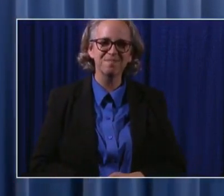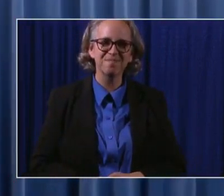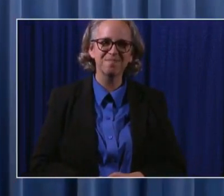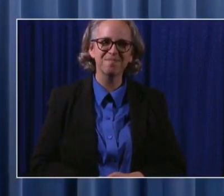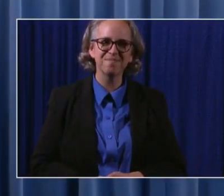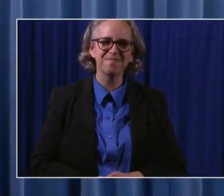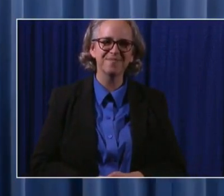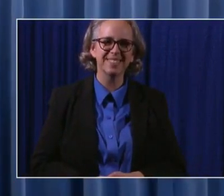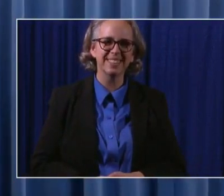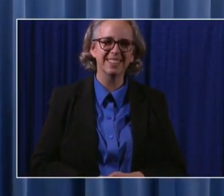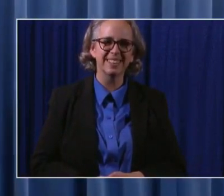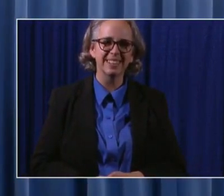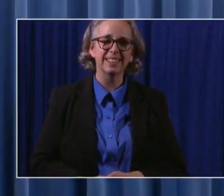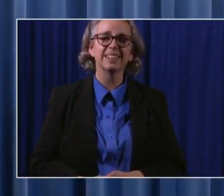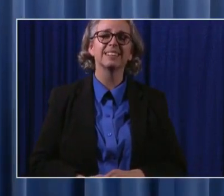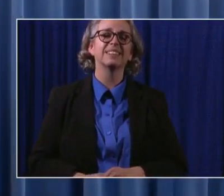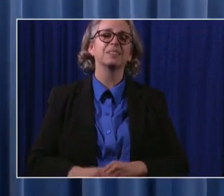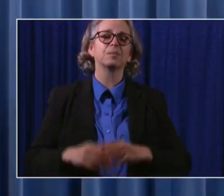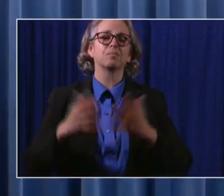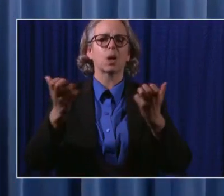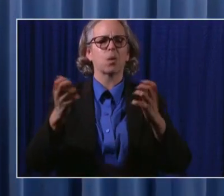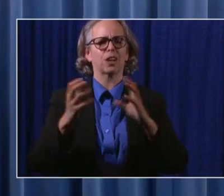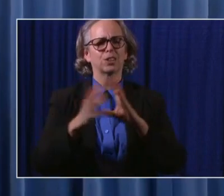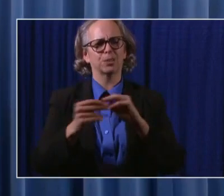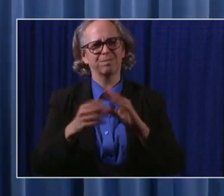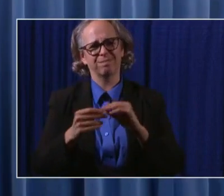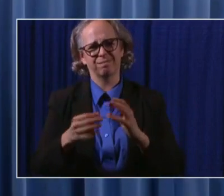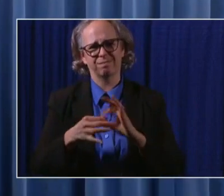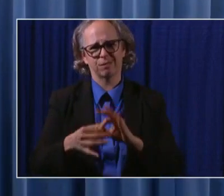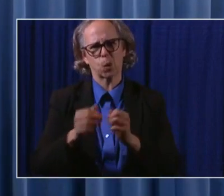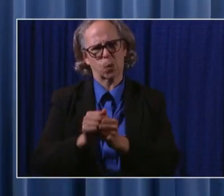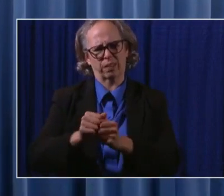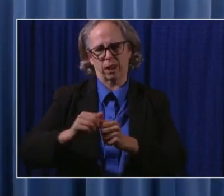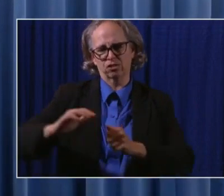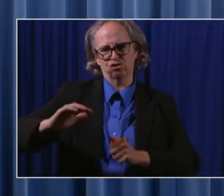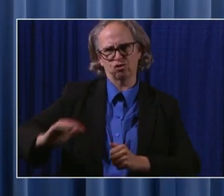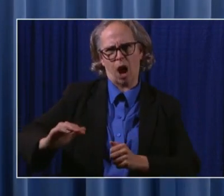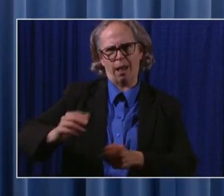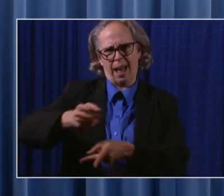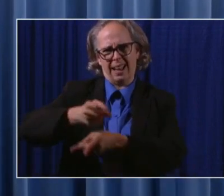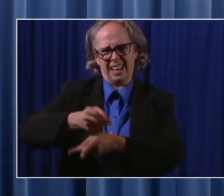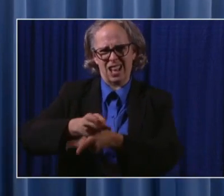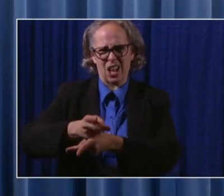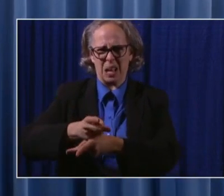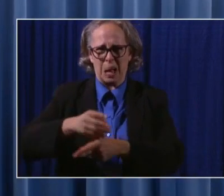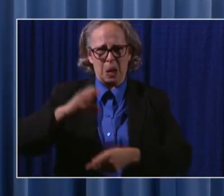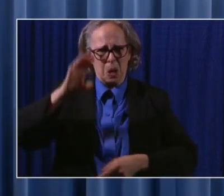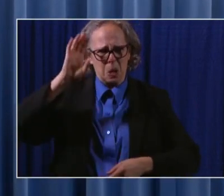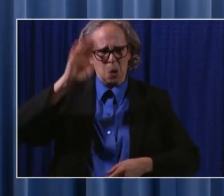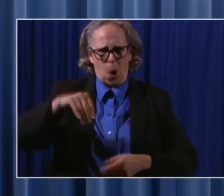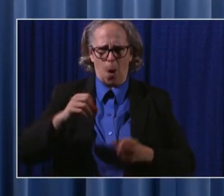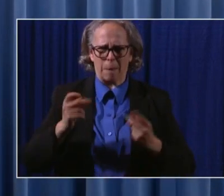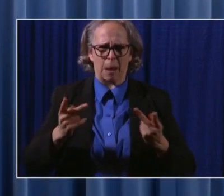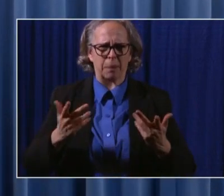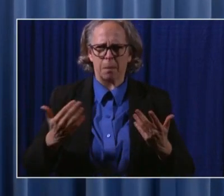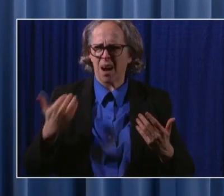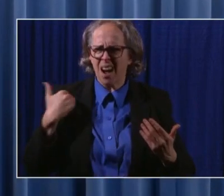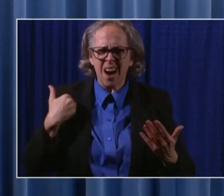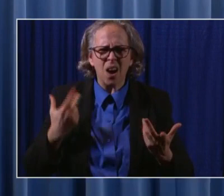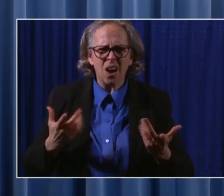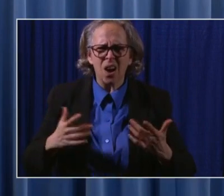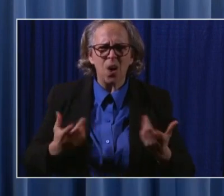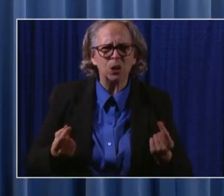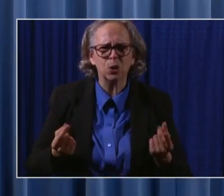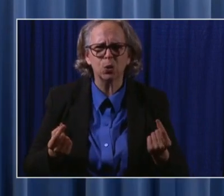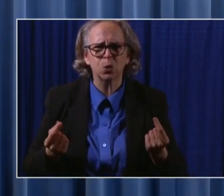Now, let me talk a little bit about child care. I know it's a subject that we've received a lot of inquiries about.